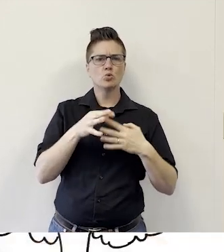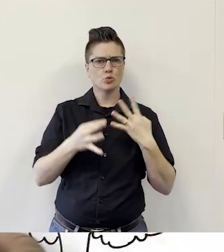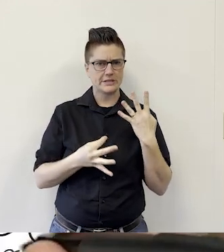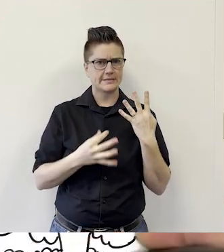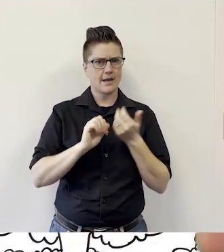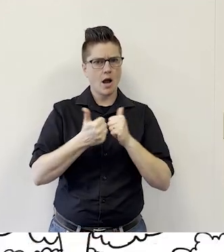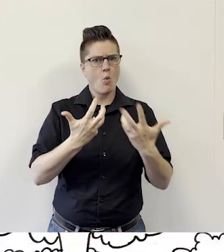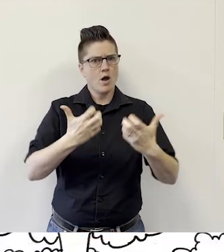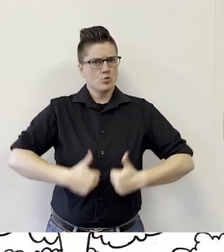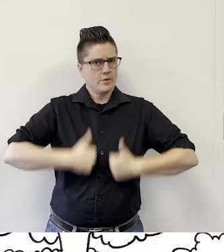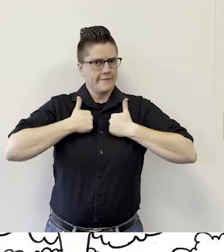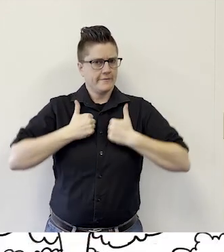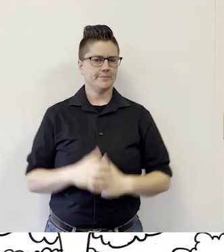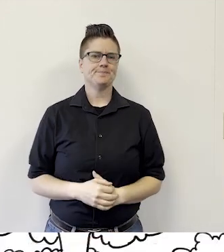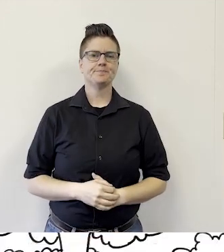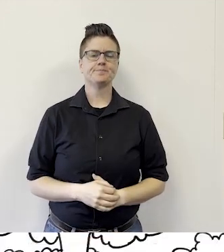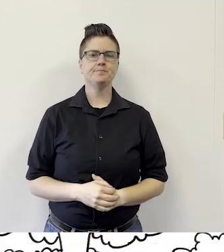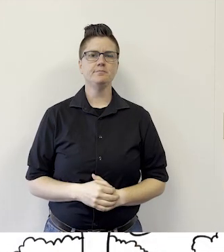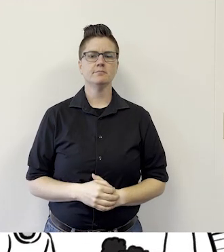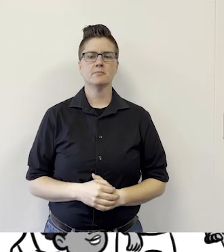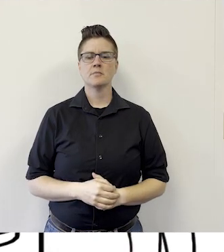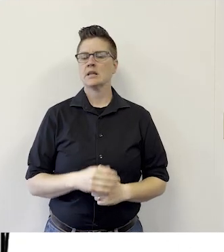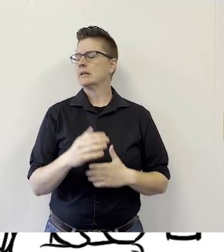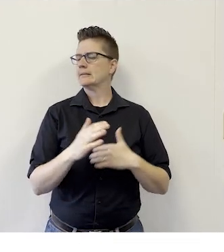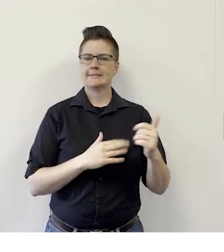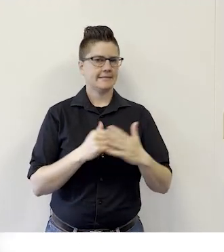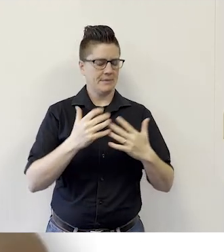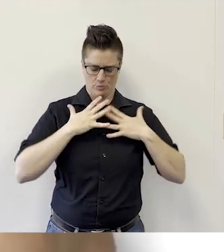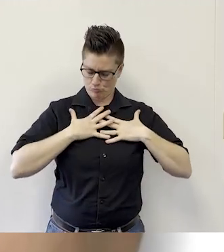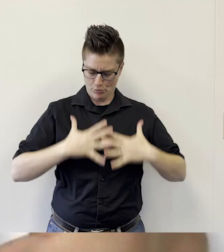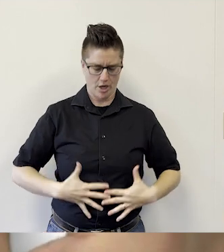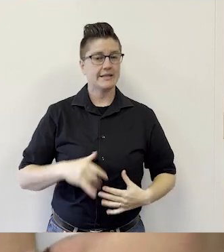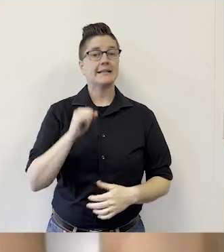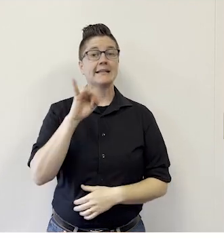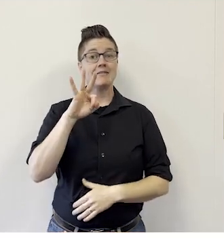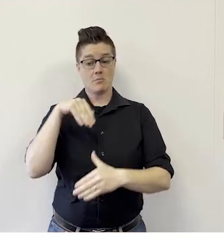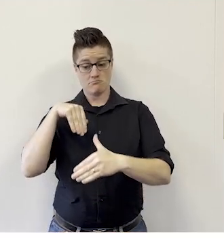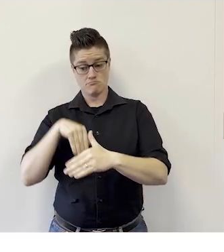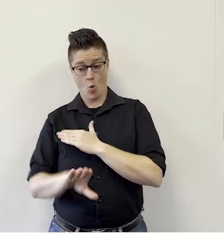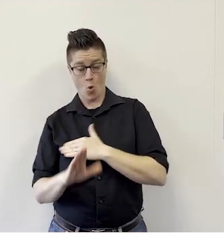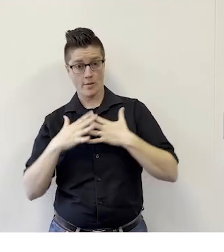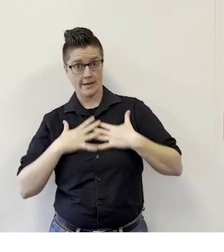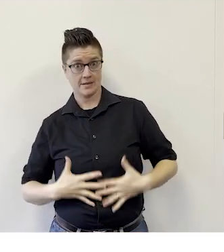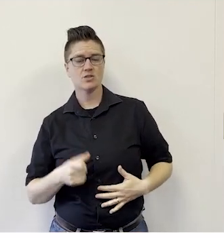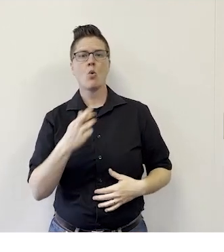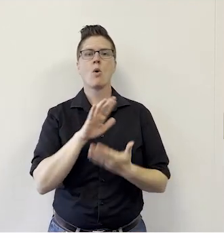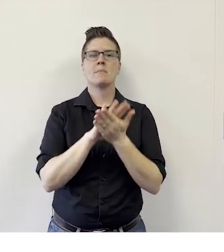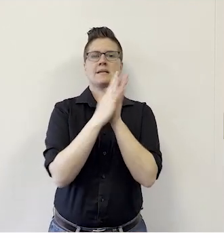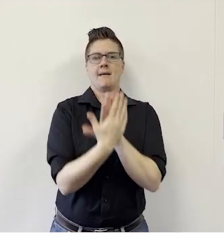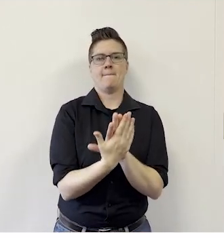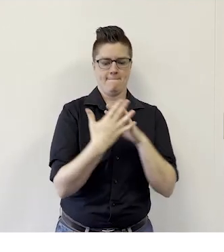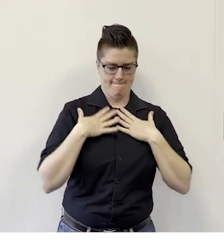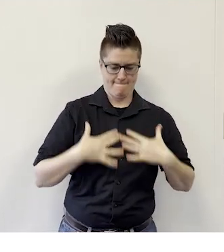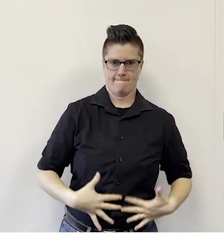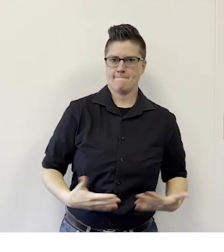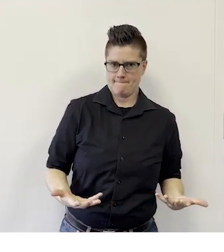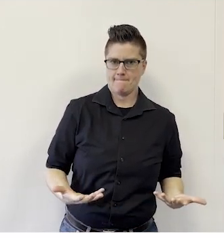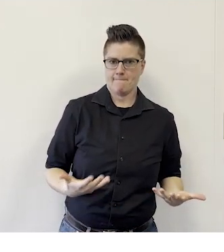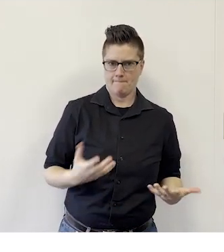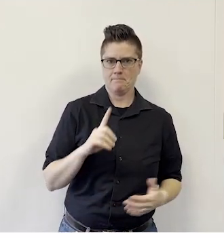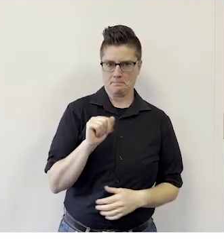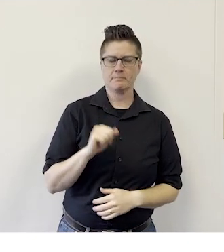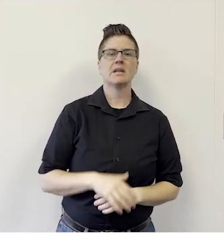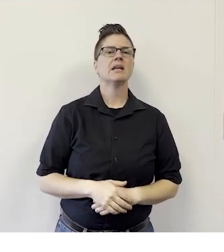on how they want to live their lives. No matter how we are built, whether we came this way or became this